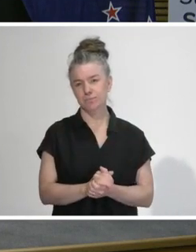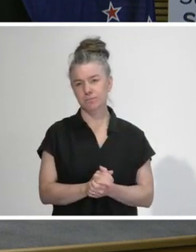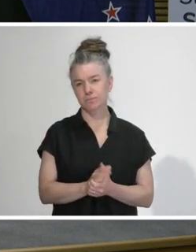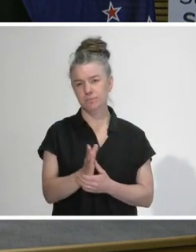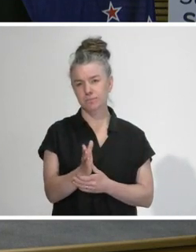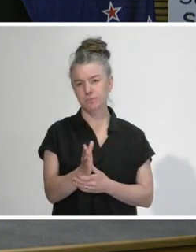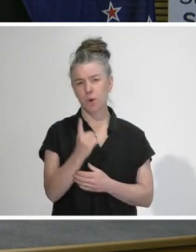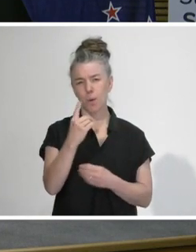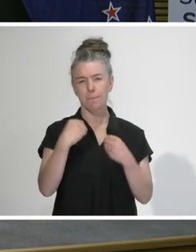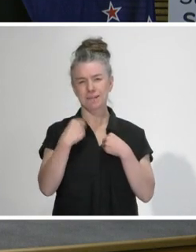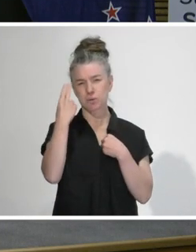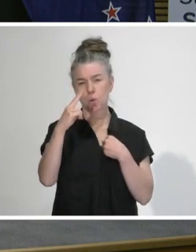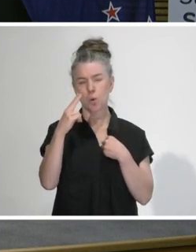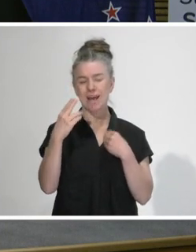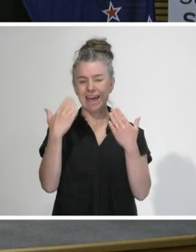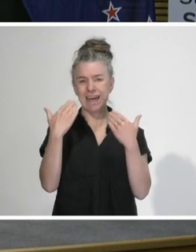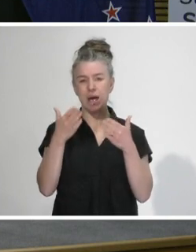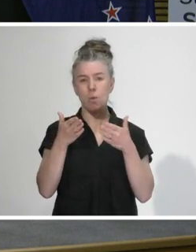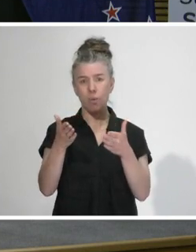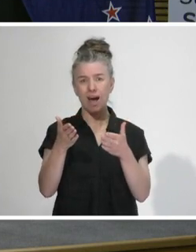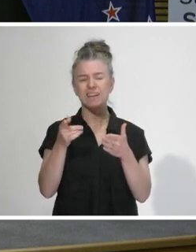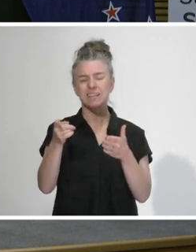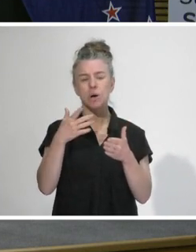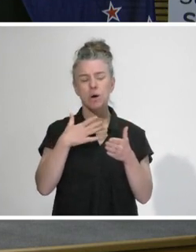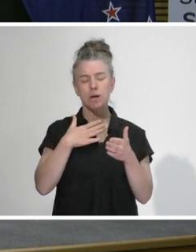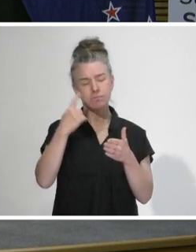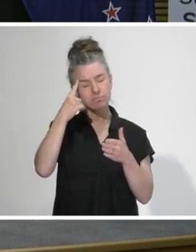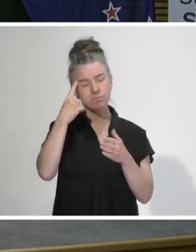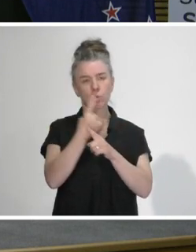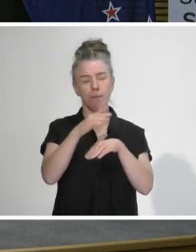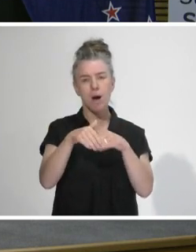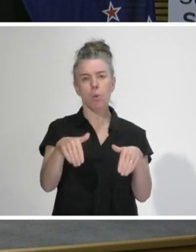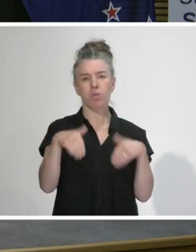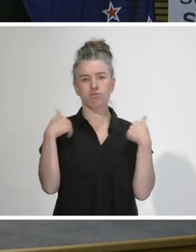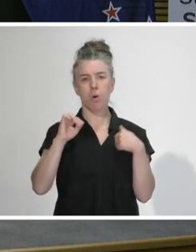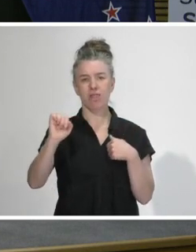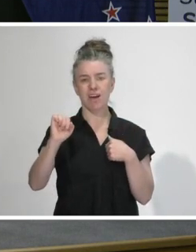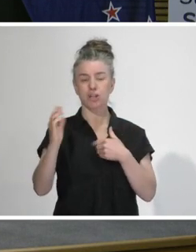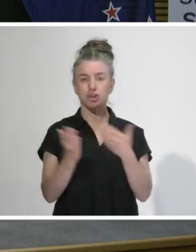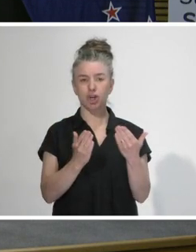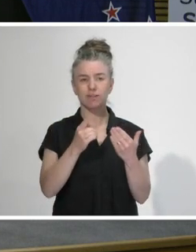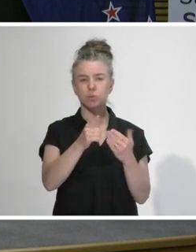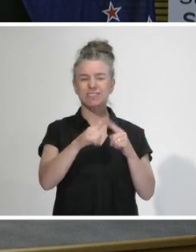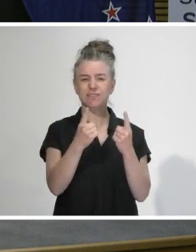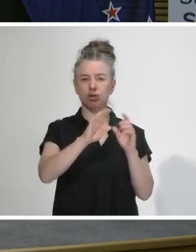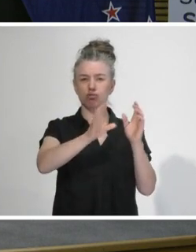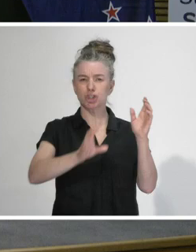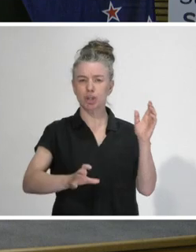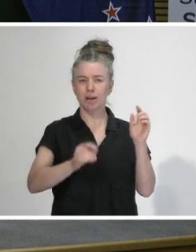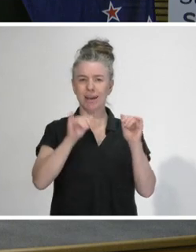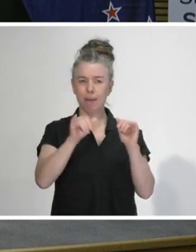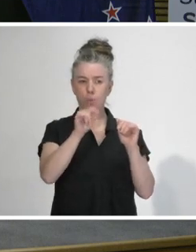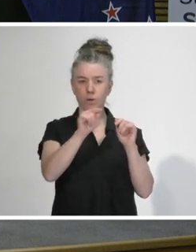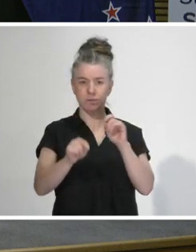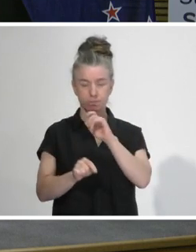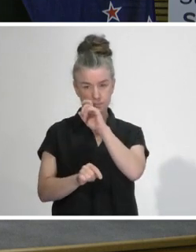to withdraw air traffic services from 7 regional airports? Yes, so obviously part of our arrangements with Air New